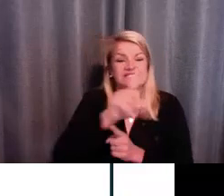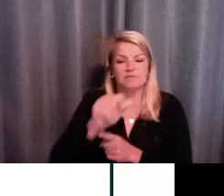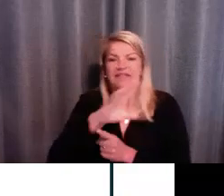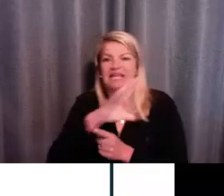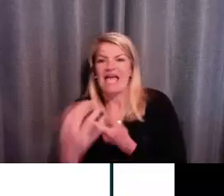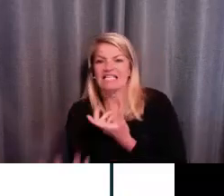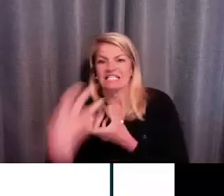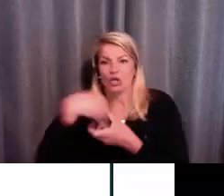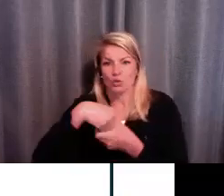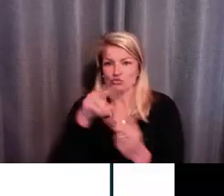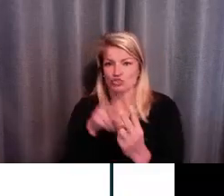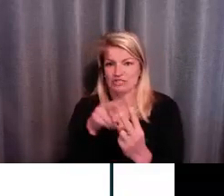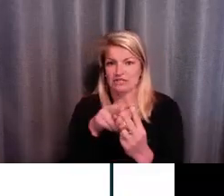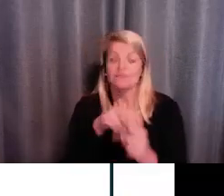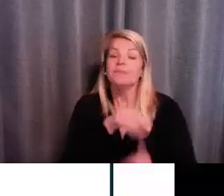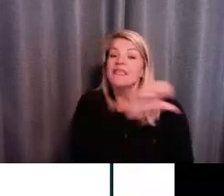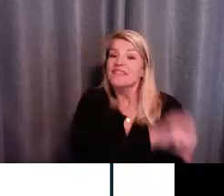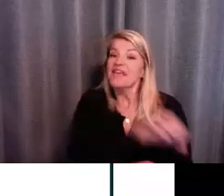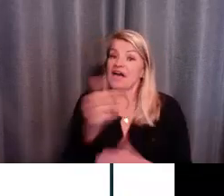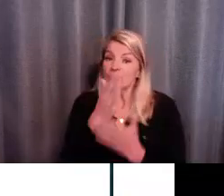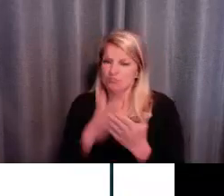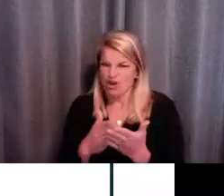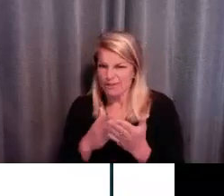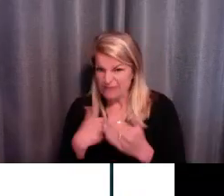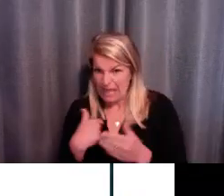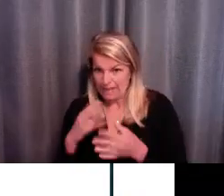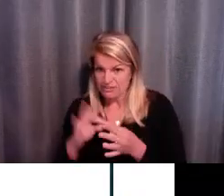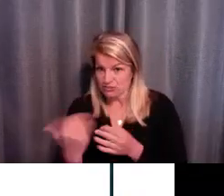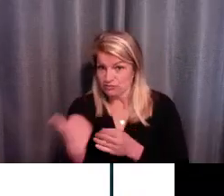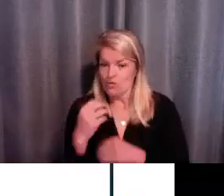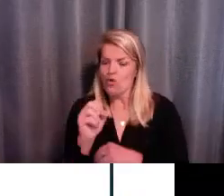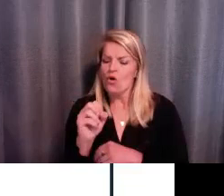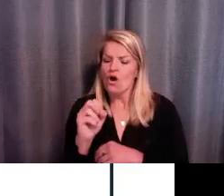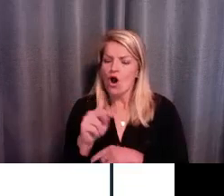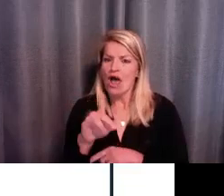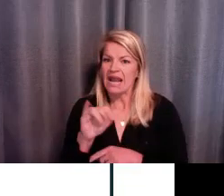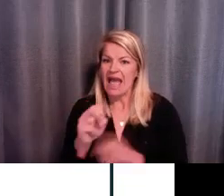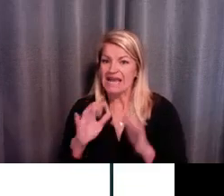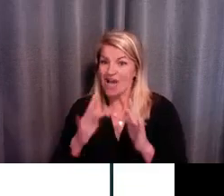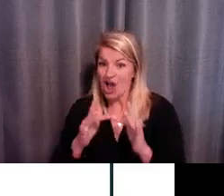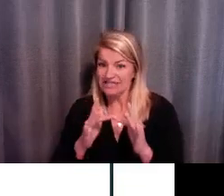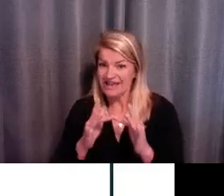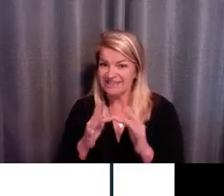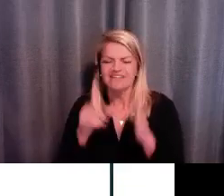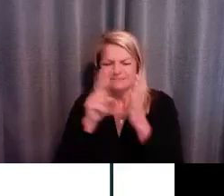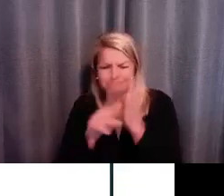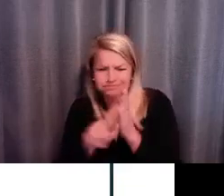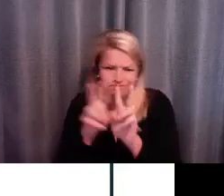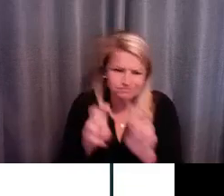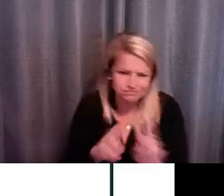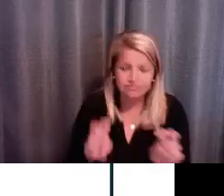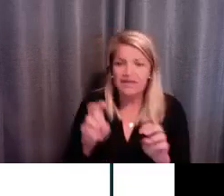part that we are going to do is the online assessment and consultation. What we will use